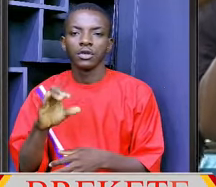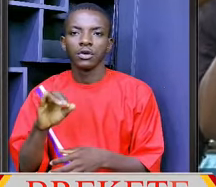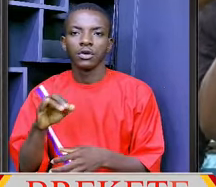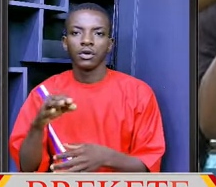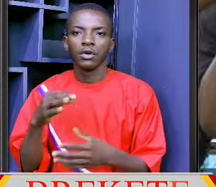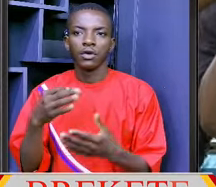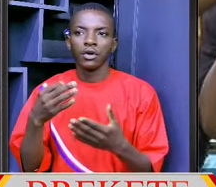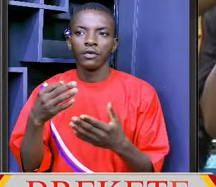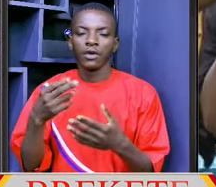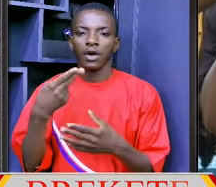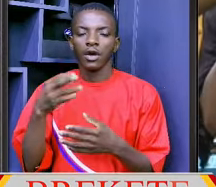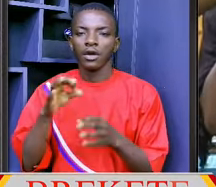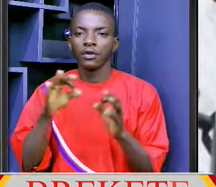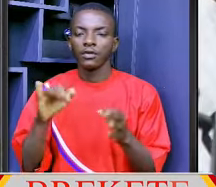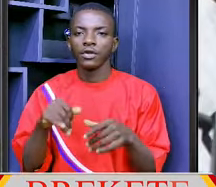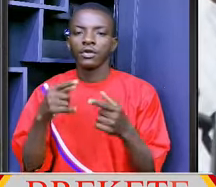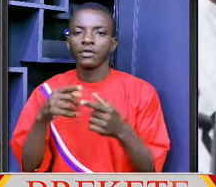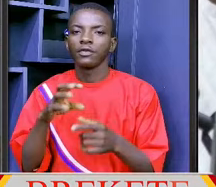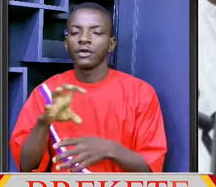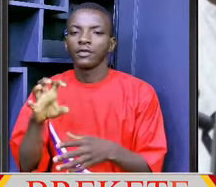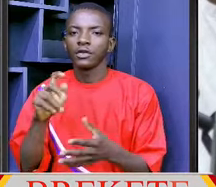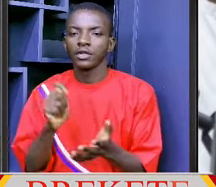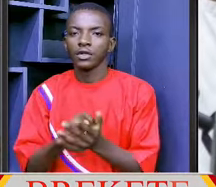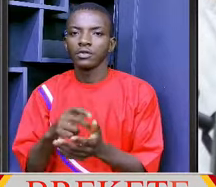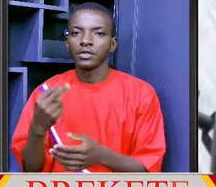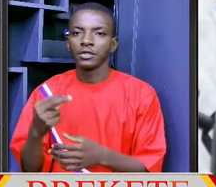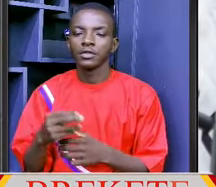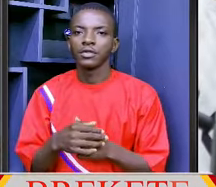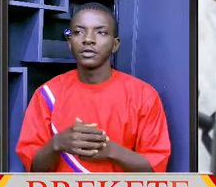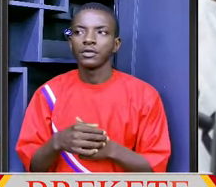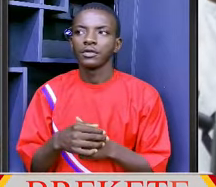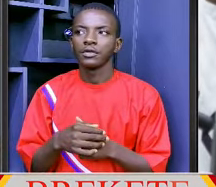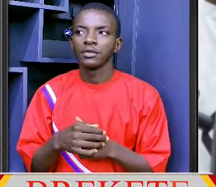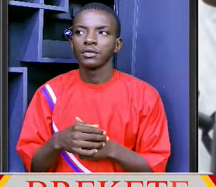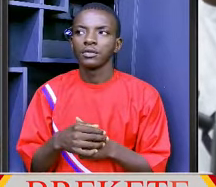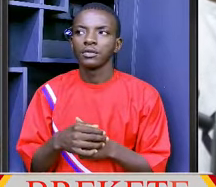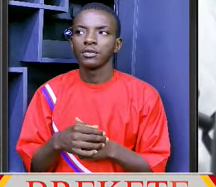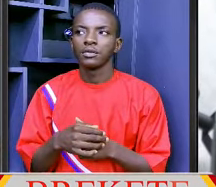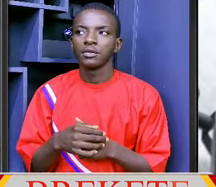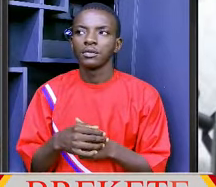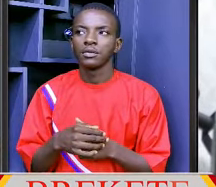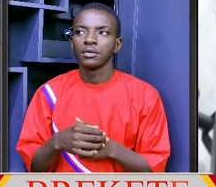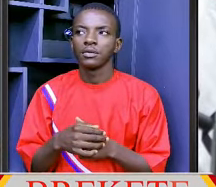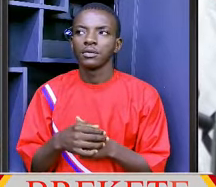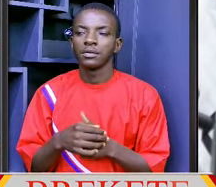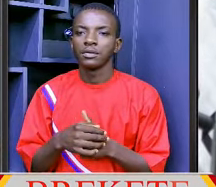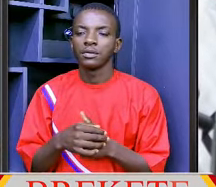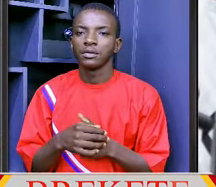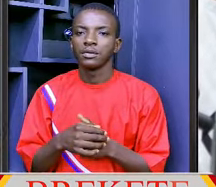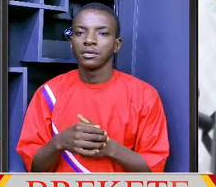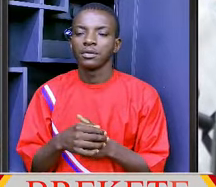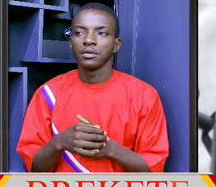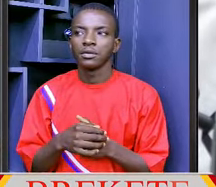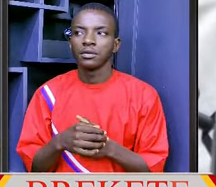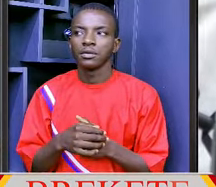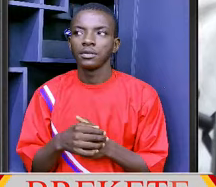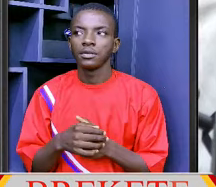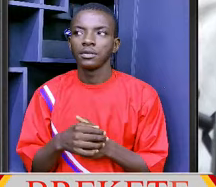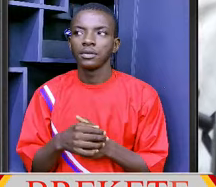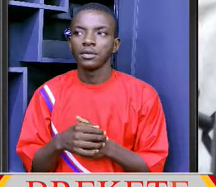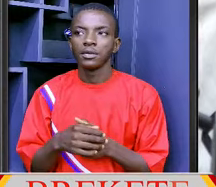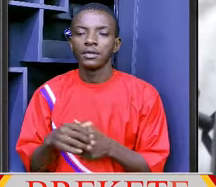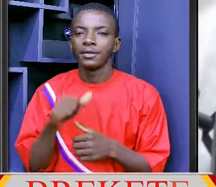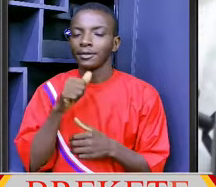and Chemicals. Yes, sir. He gave you 500,000 naira. Yes, sir. No, scatter the money. I not touch him. No, you go touch him. You must touch